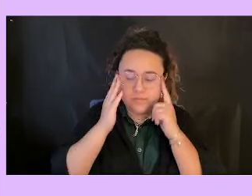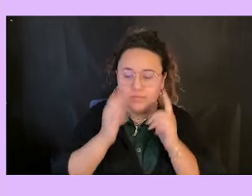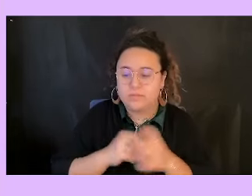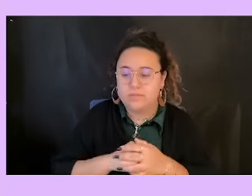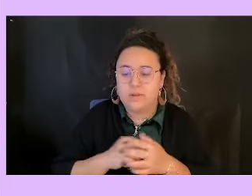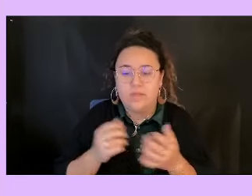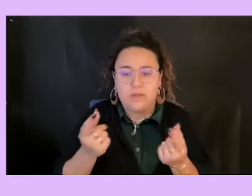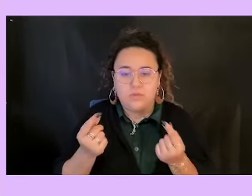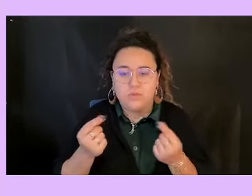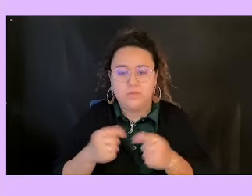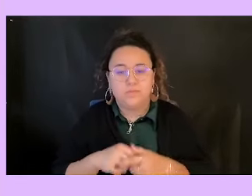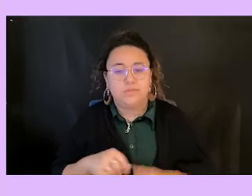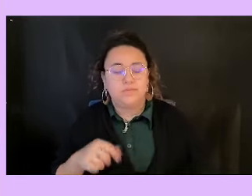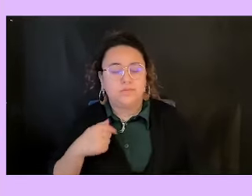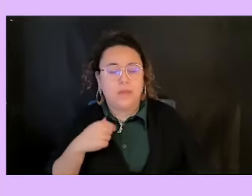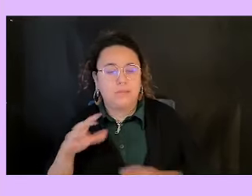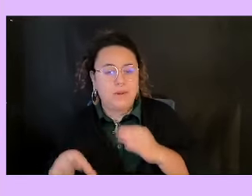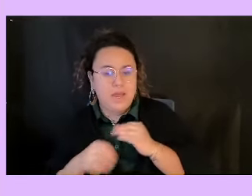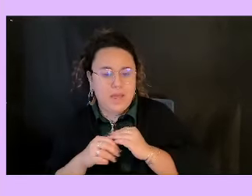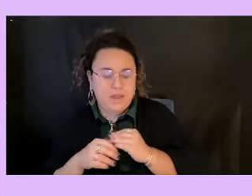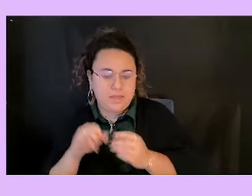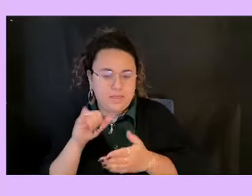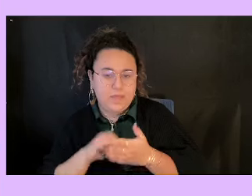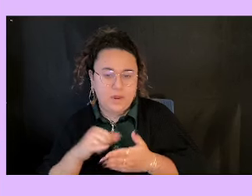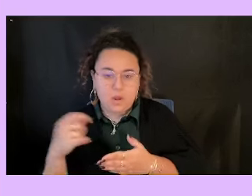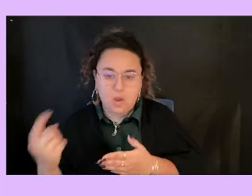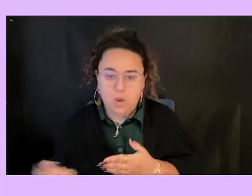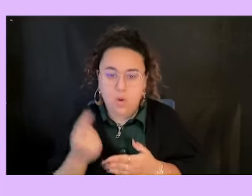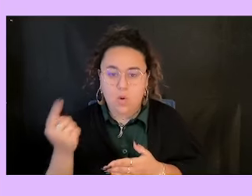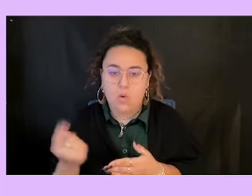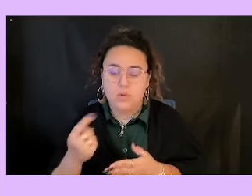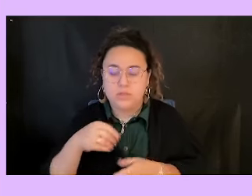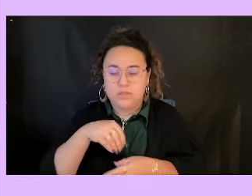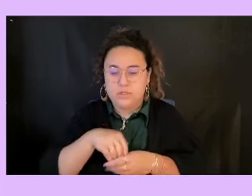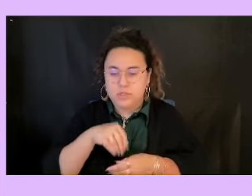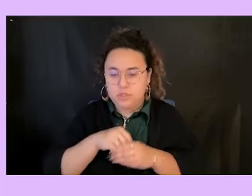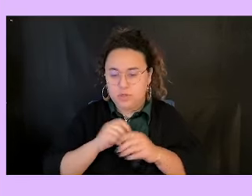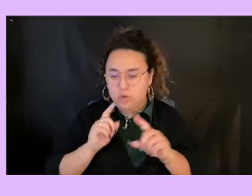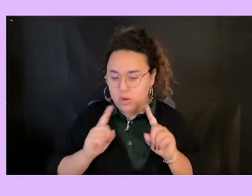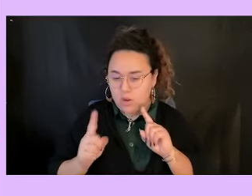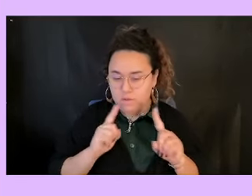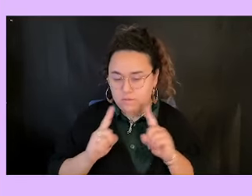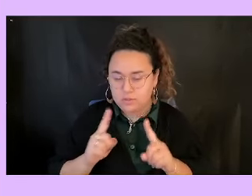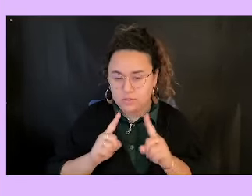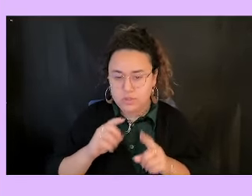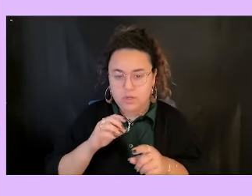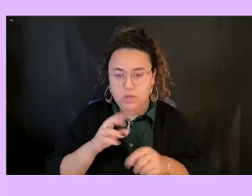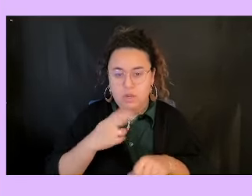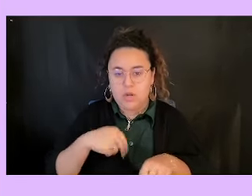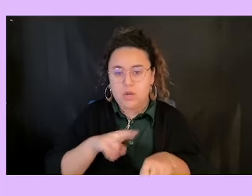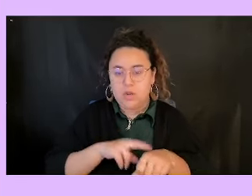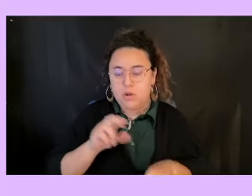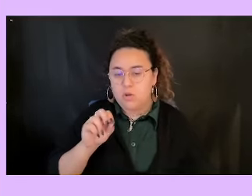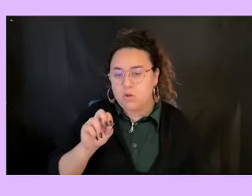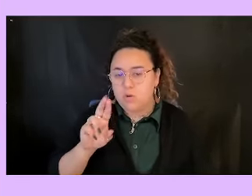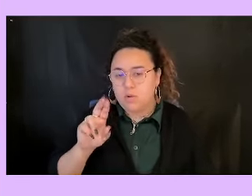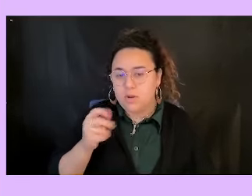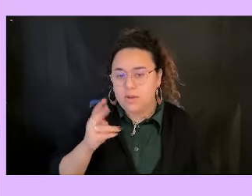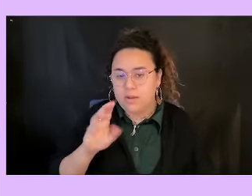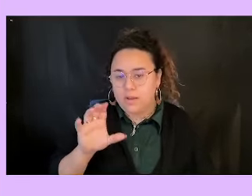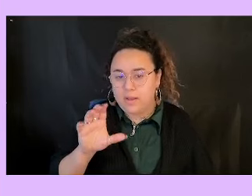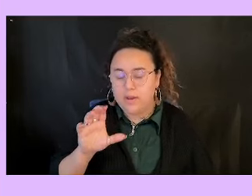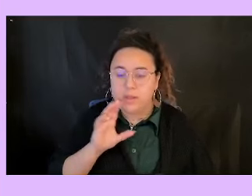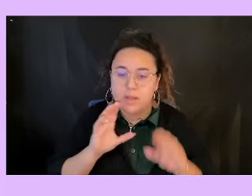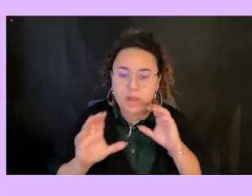I'll add that there's always an internal conversation and an organic conversation, and